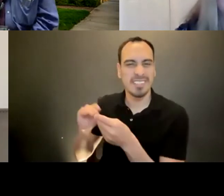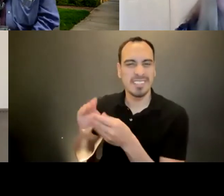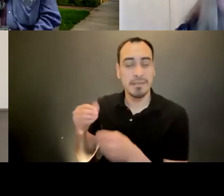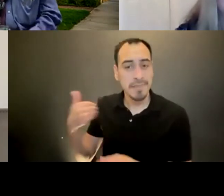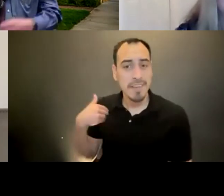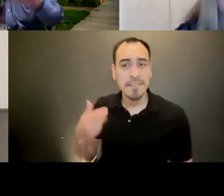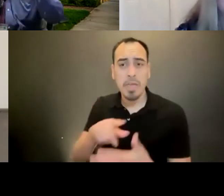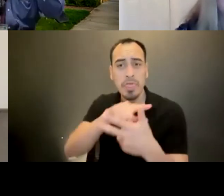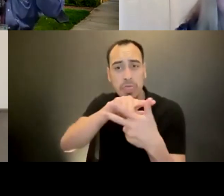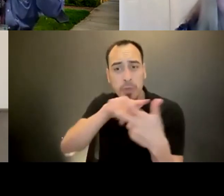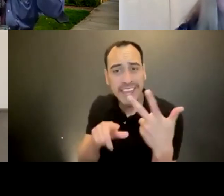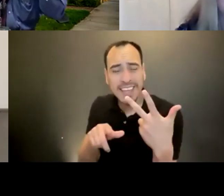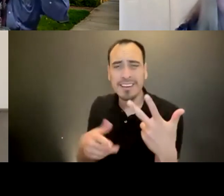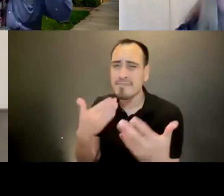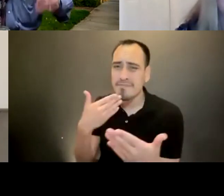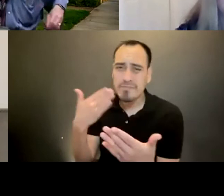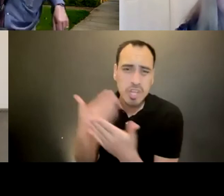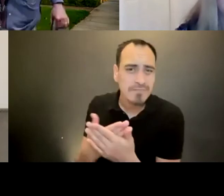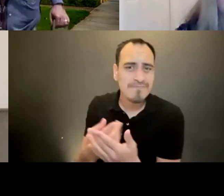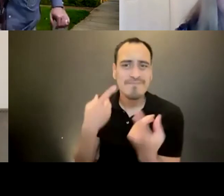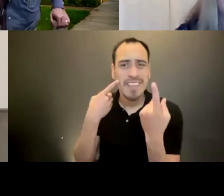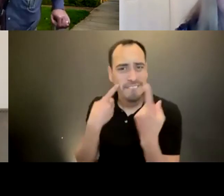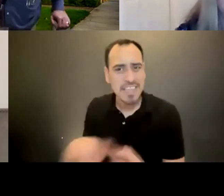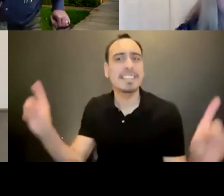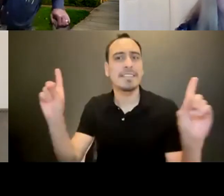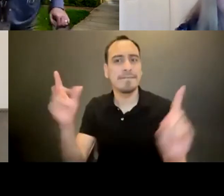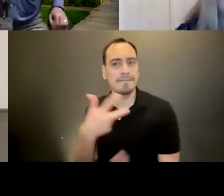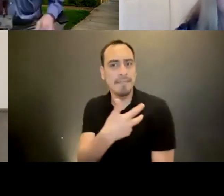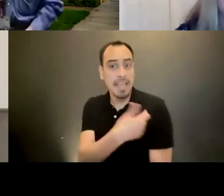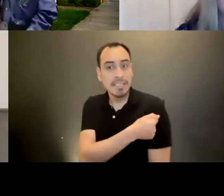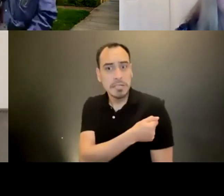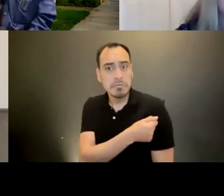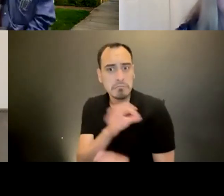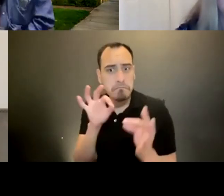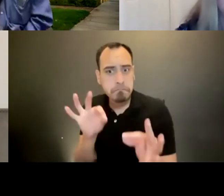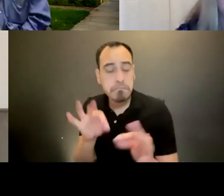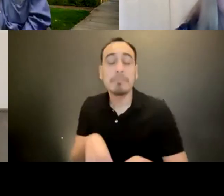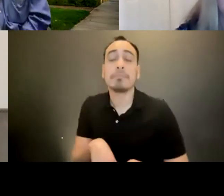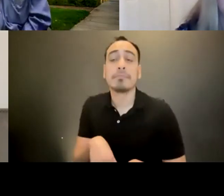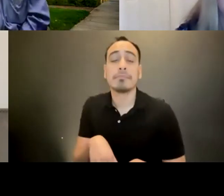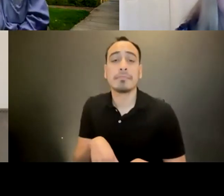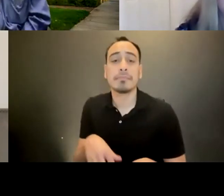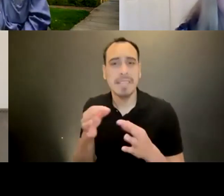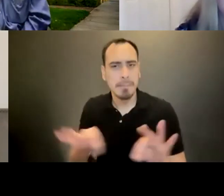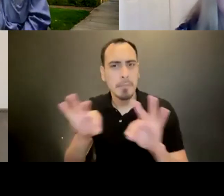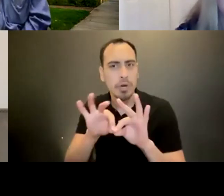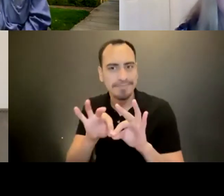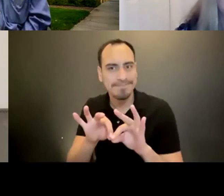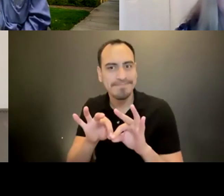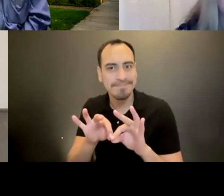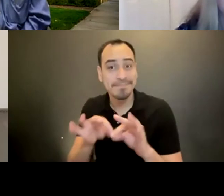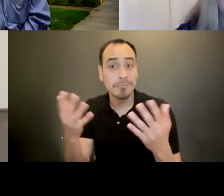good and effective vaccines. And the important thing is that if you get the opportunity to